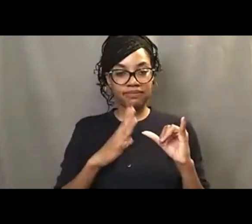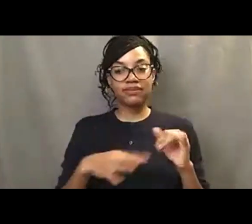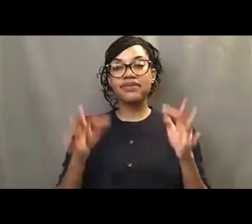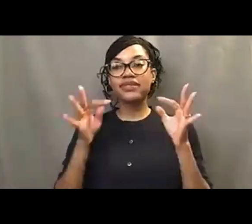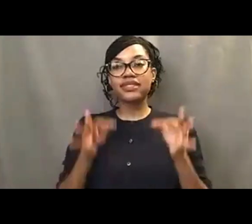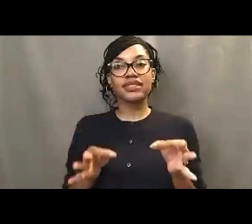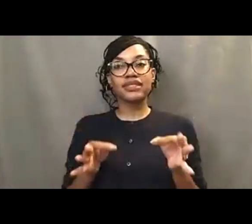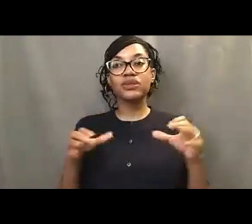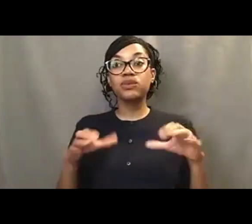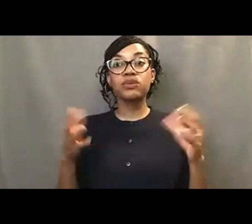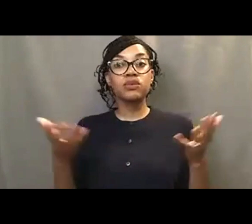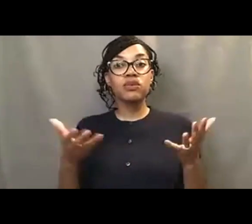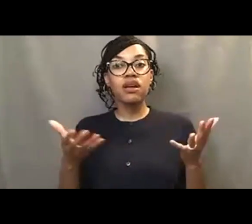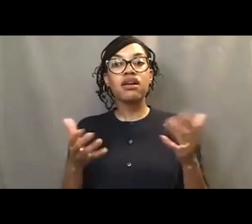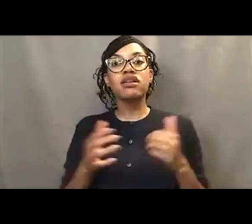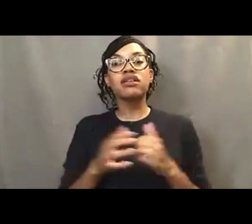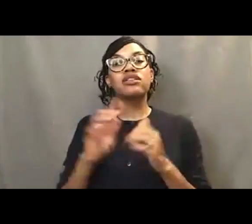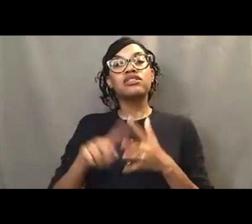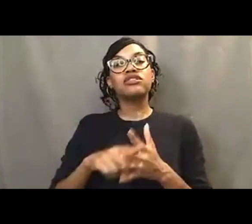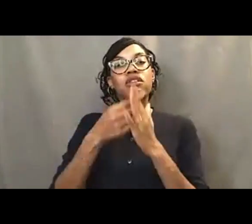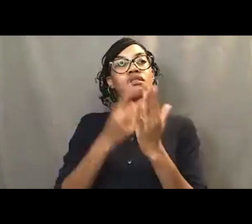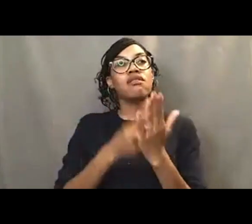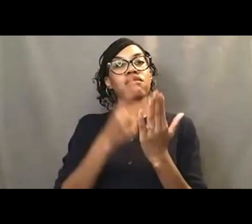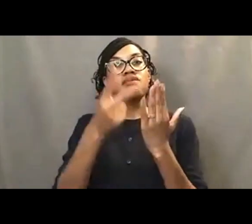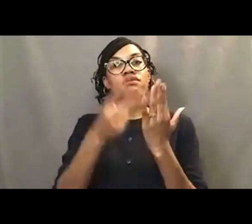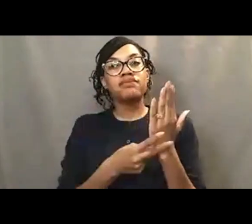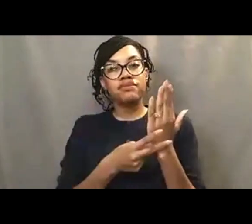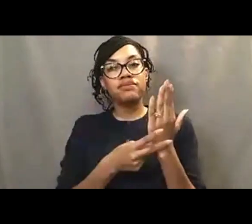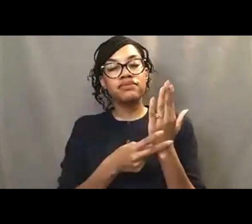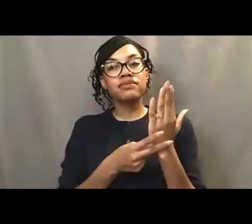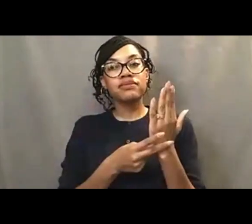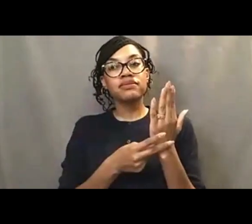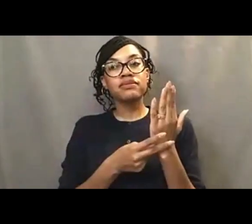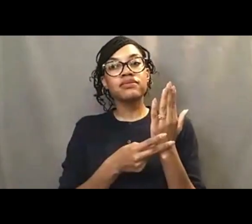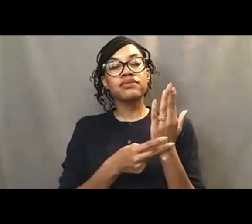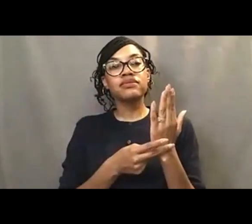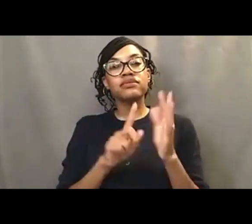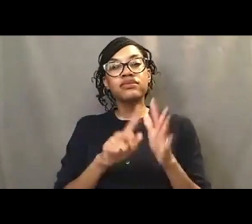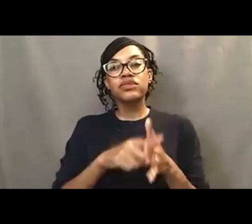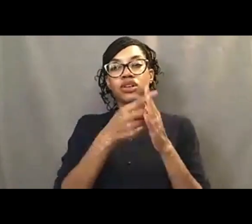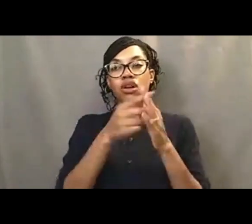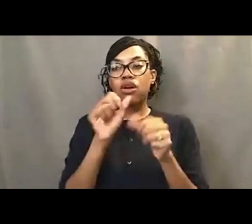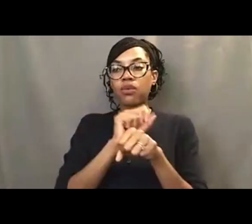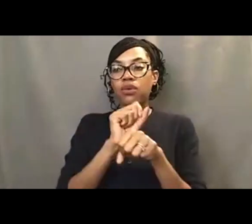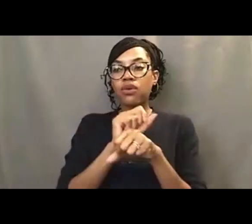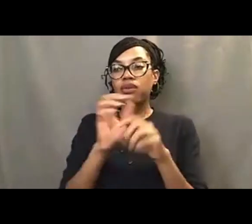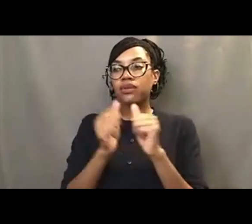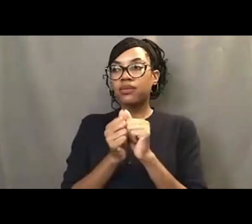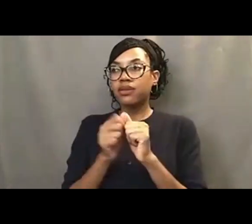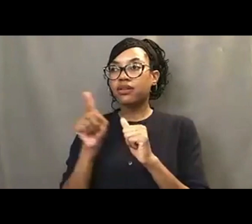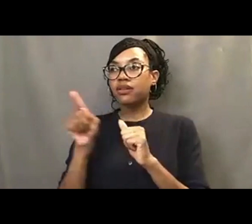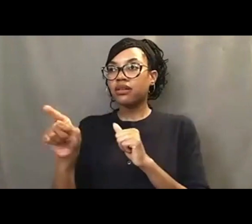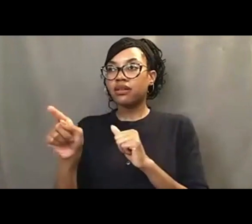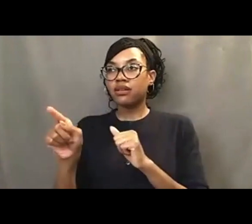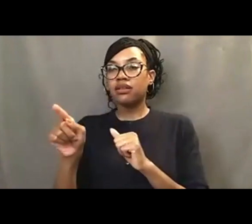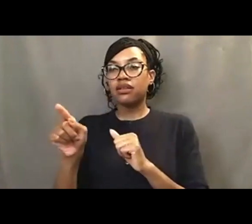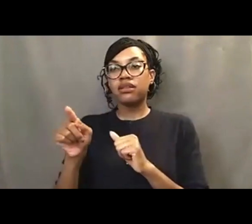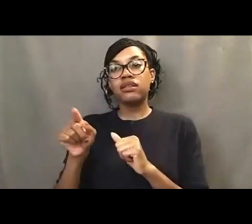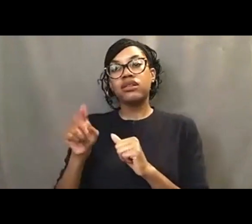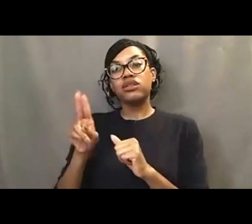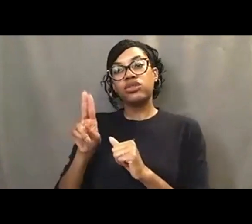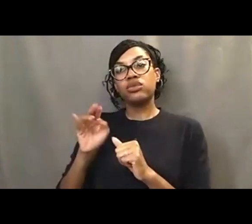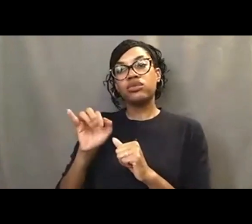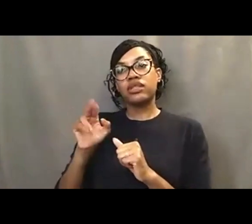on a journey where we work with some of our fellow unions who also are in the